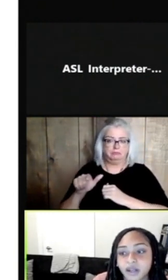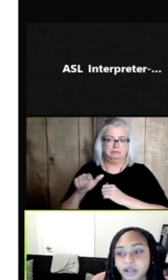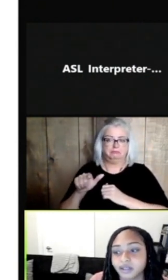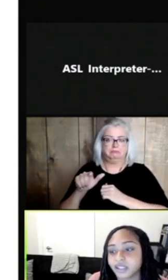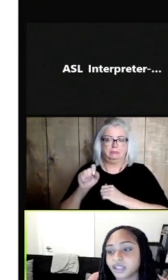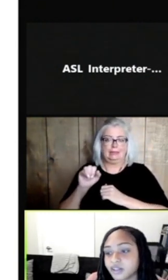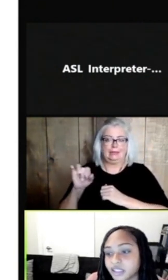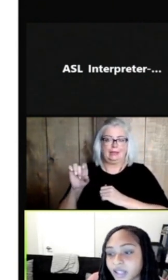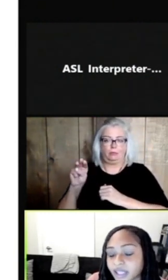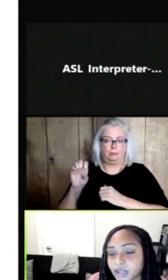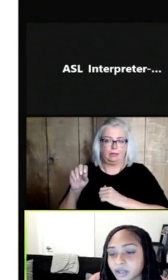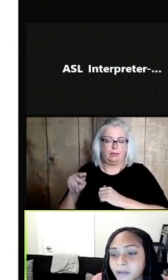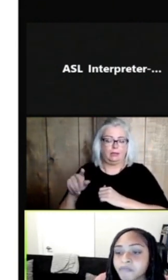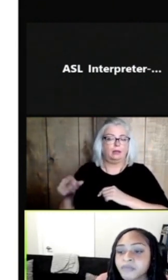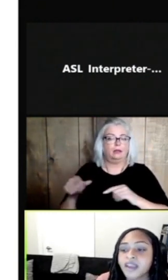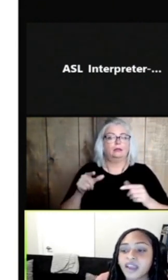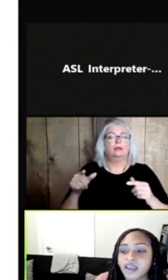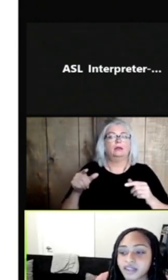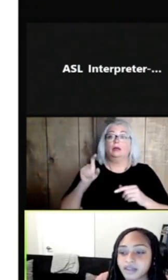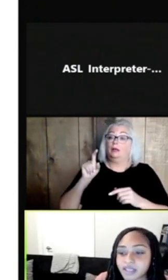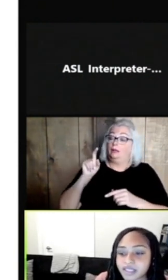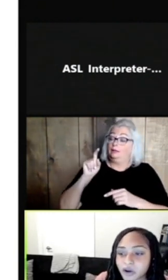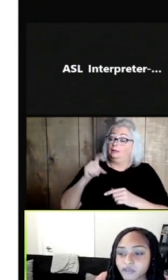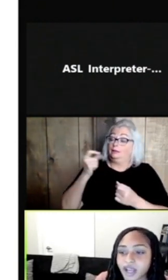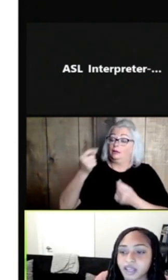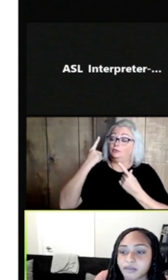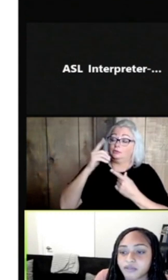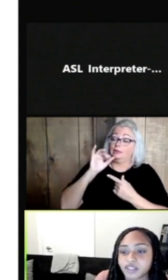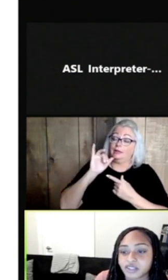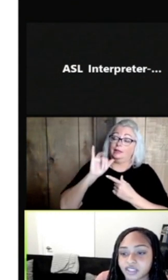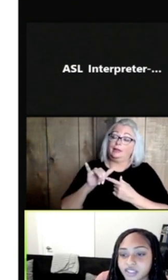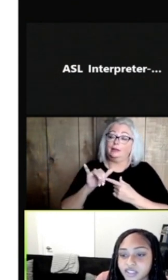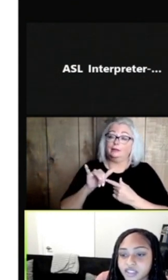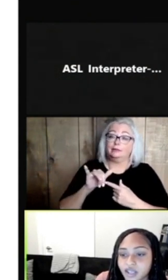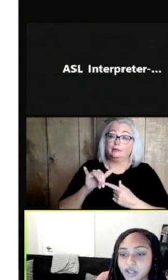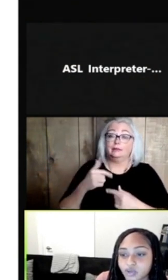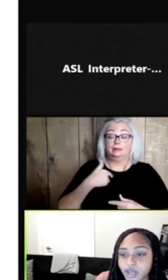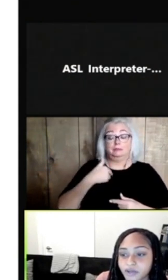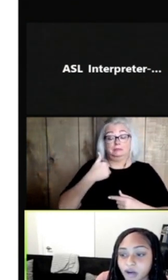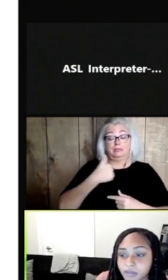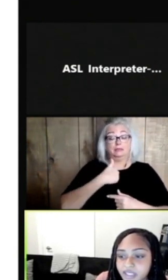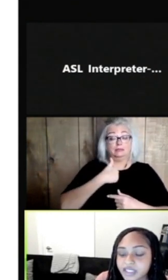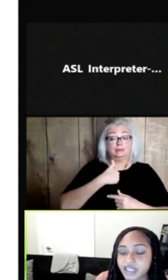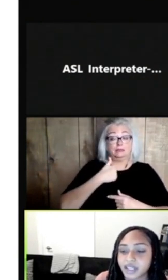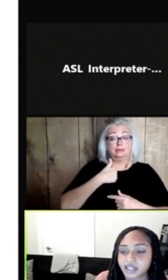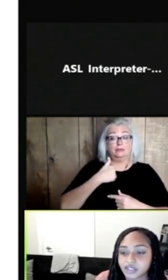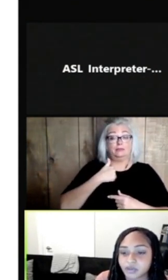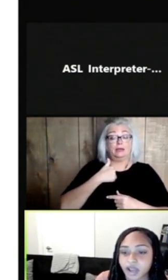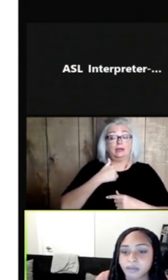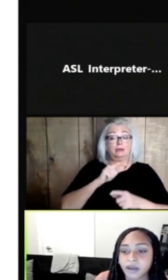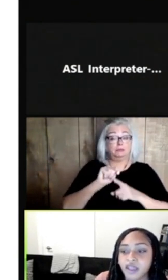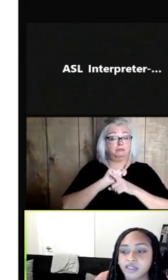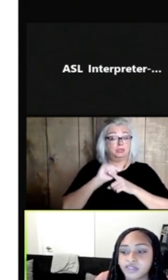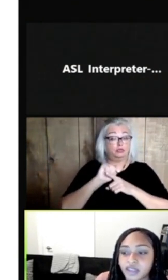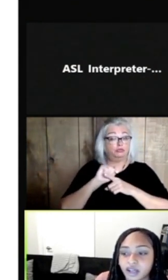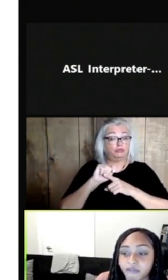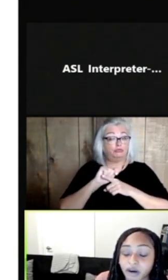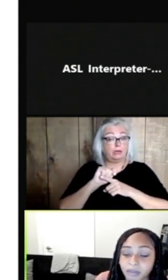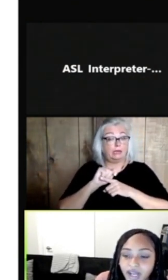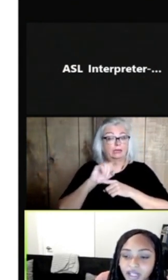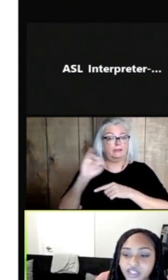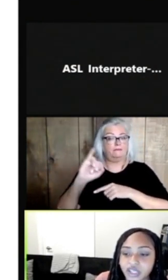made abundantly clear in the Black community. And then myself, I am an infectious diseases trained pharmacist, and I describe